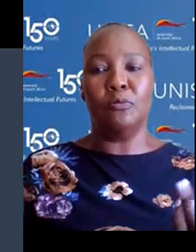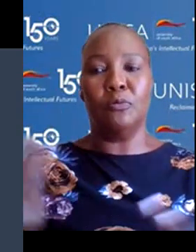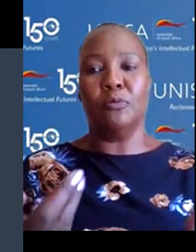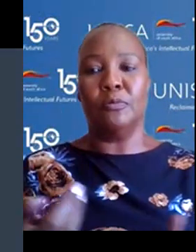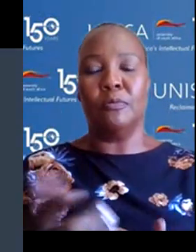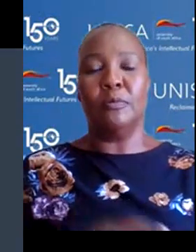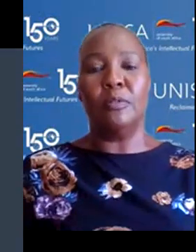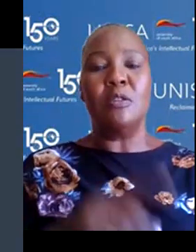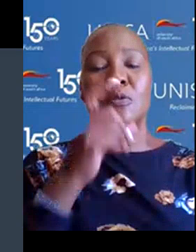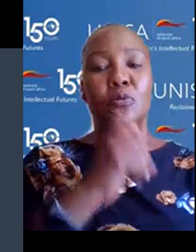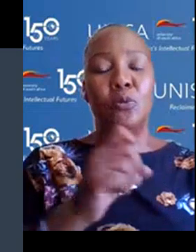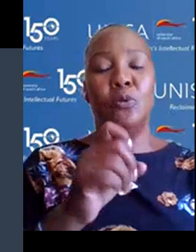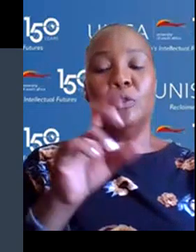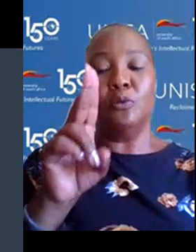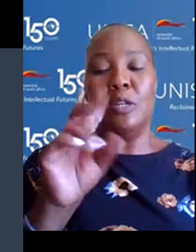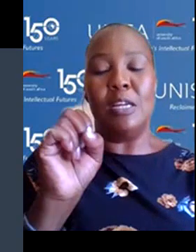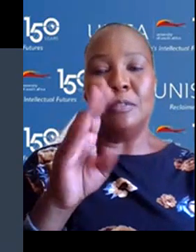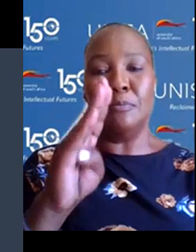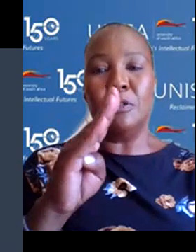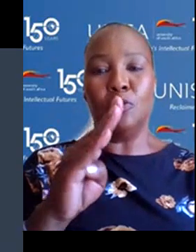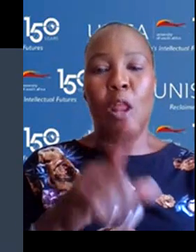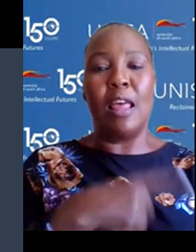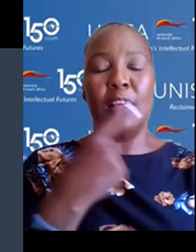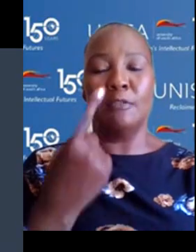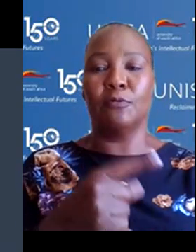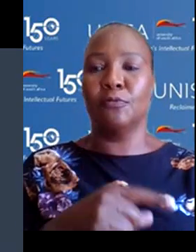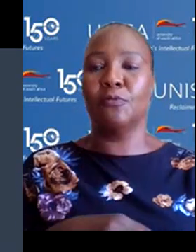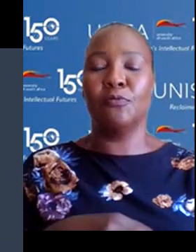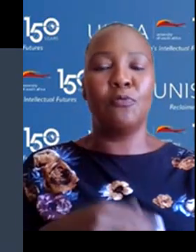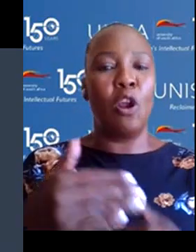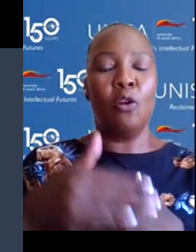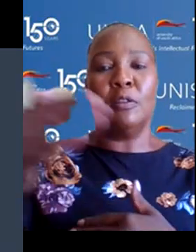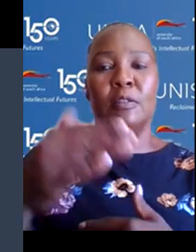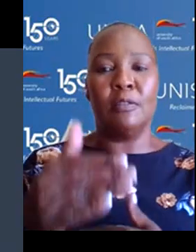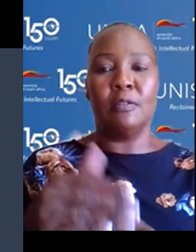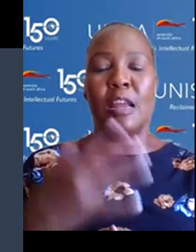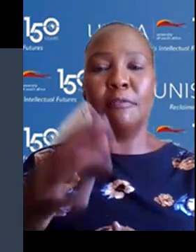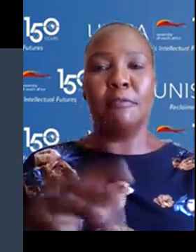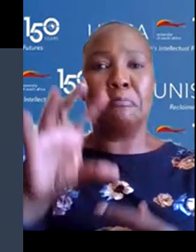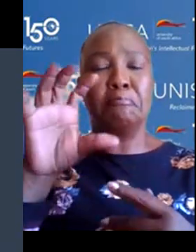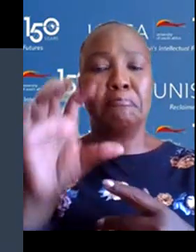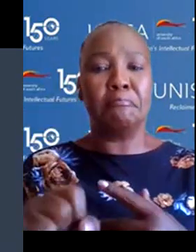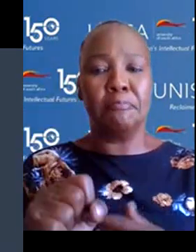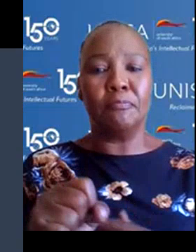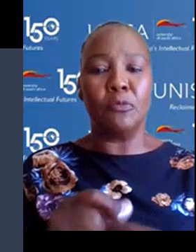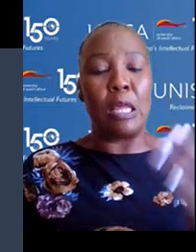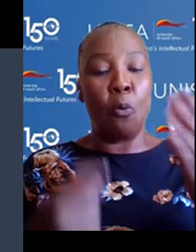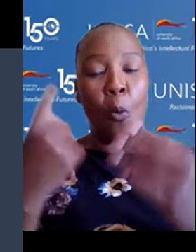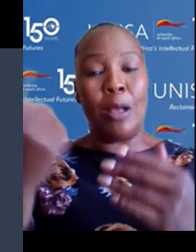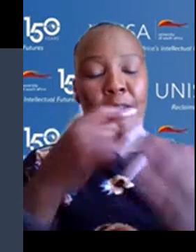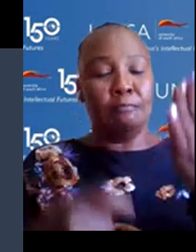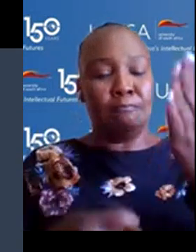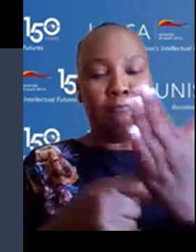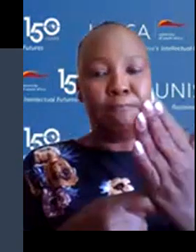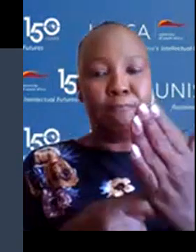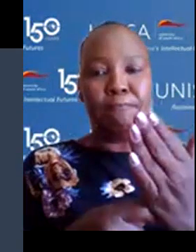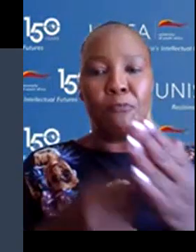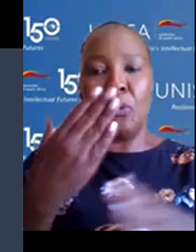USBs don't last forever, guys. So even if you look after it, one day you're going to plug it in and it's simply not going to